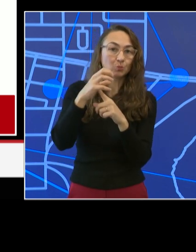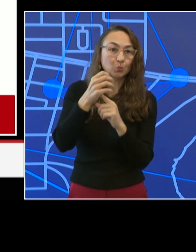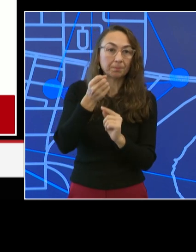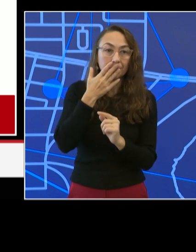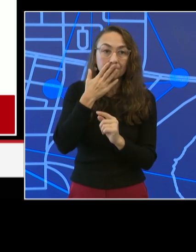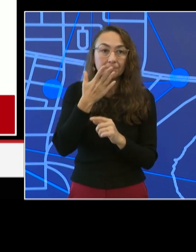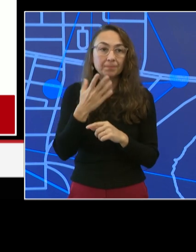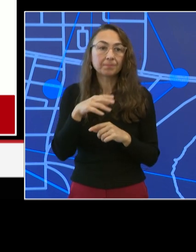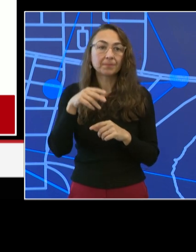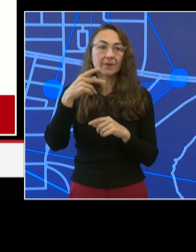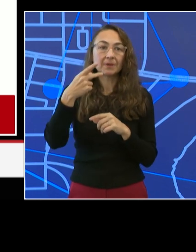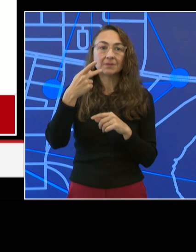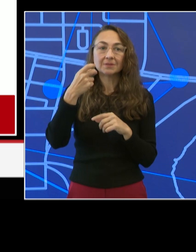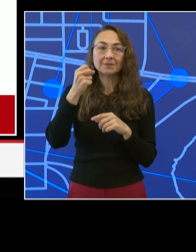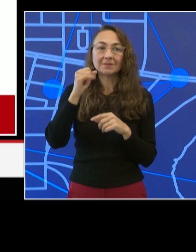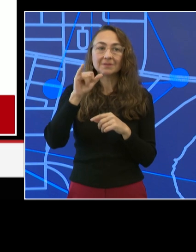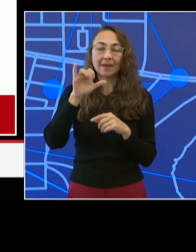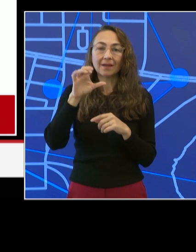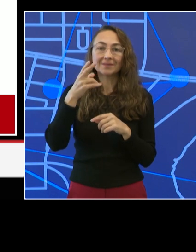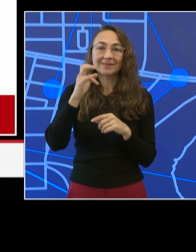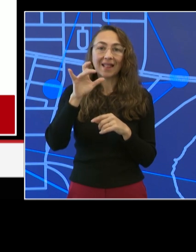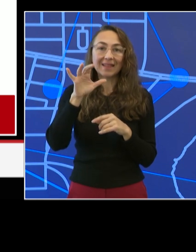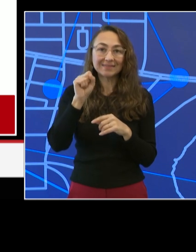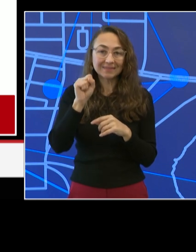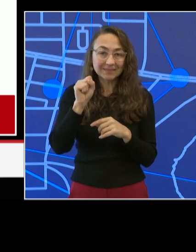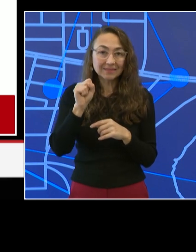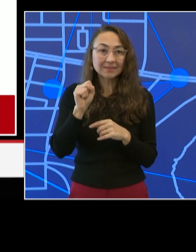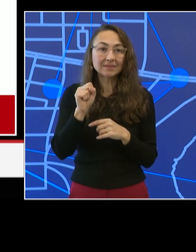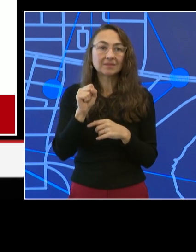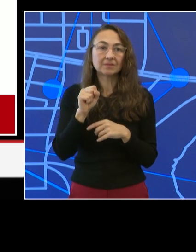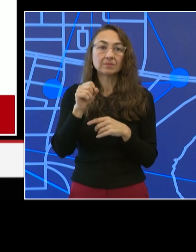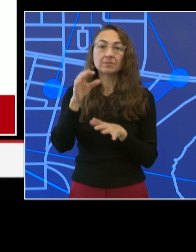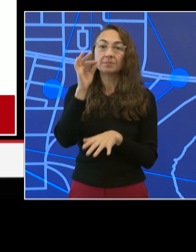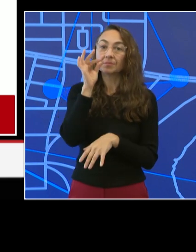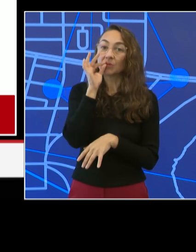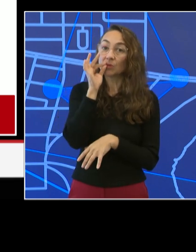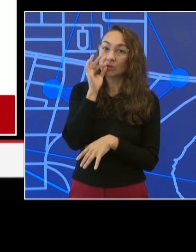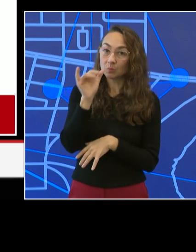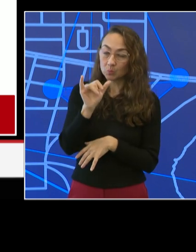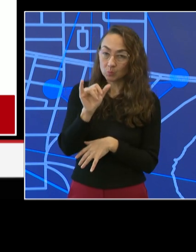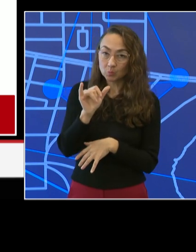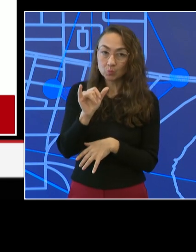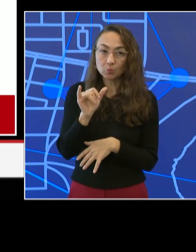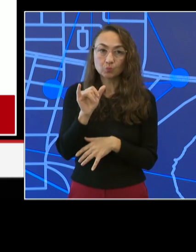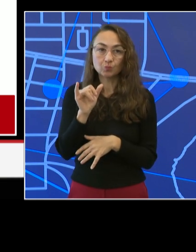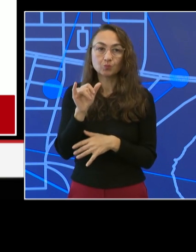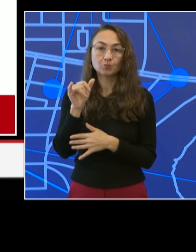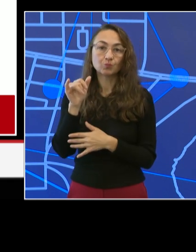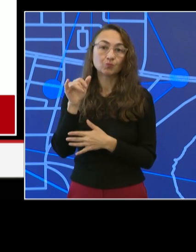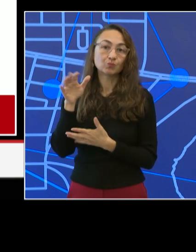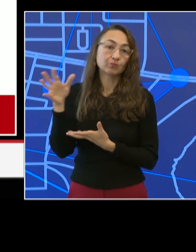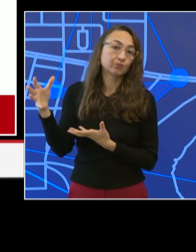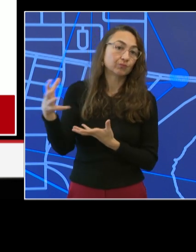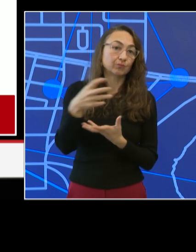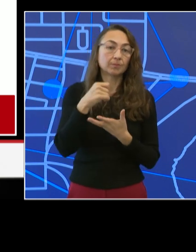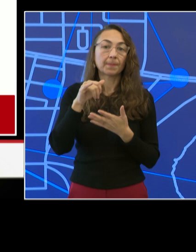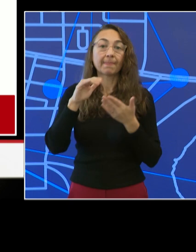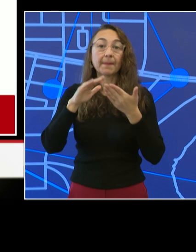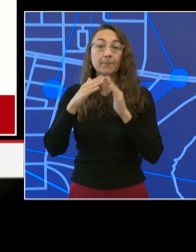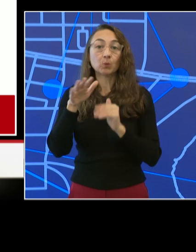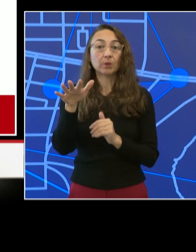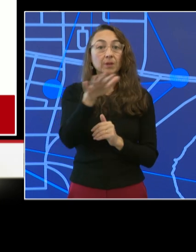send a message to many community members who are looking to launch these businesses that anyone